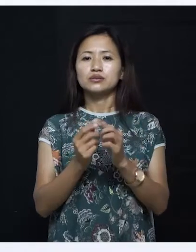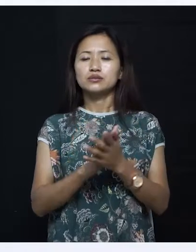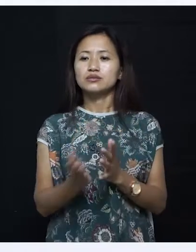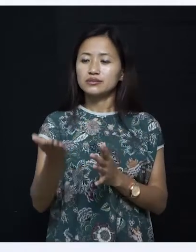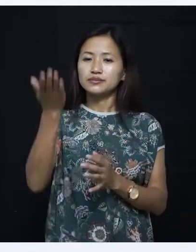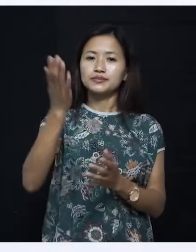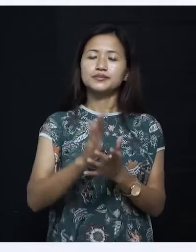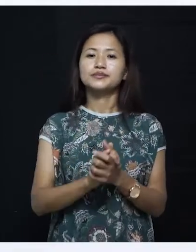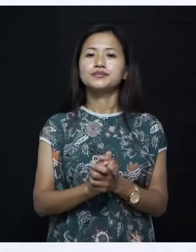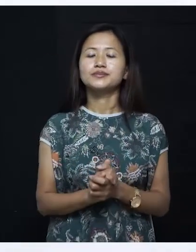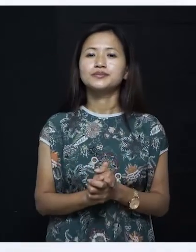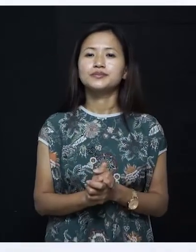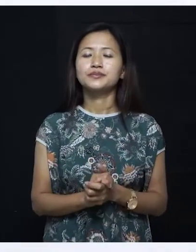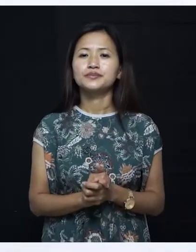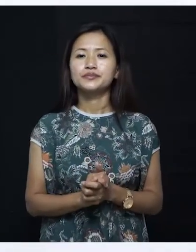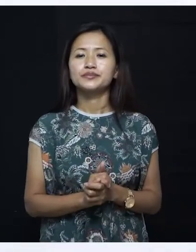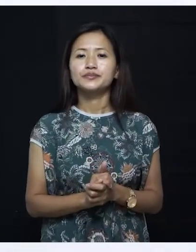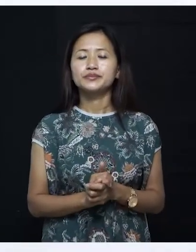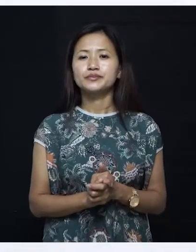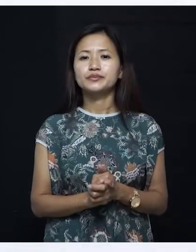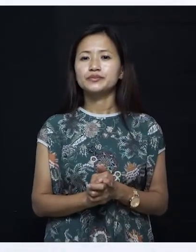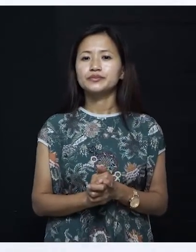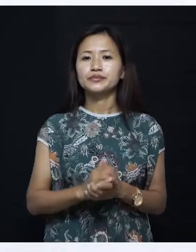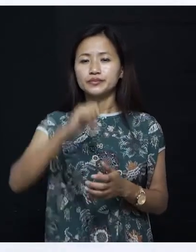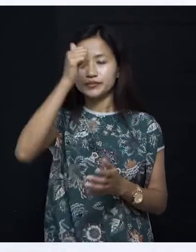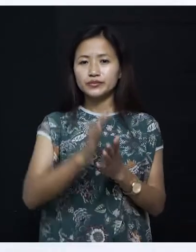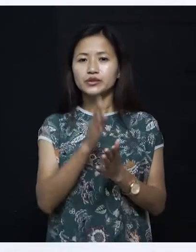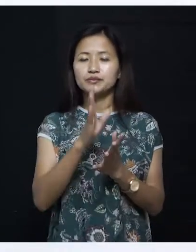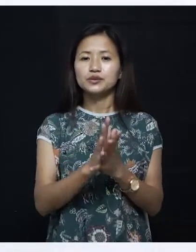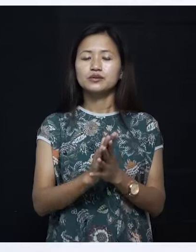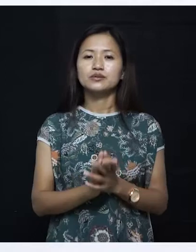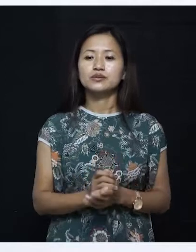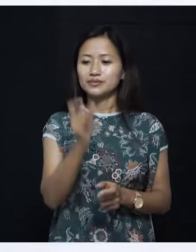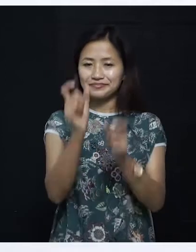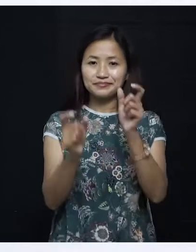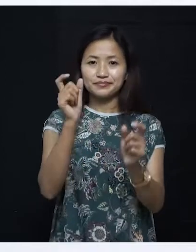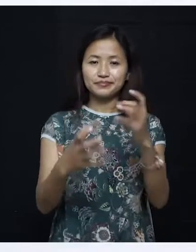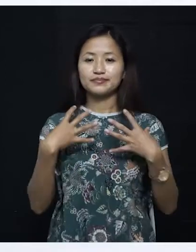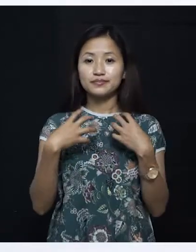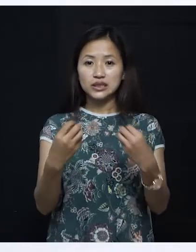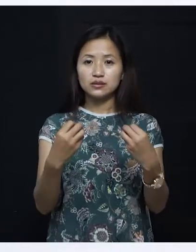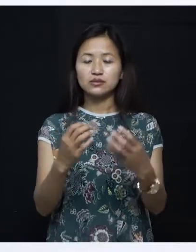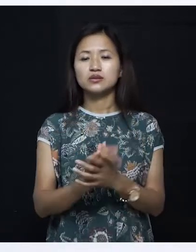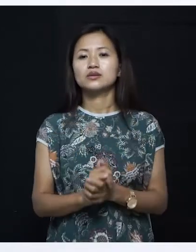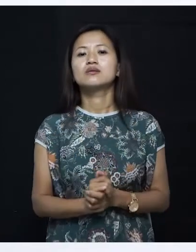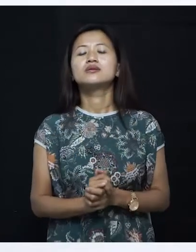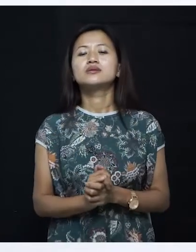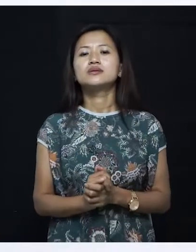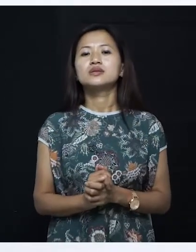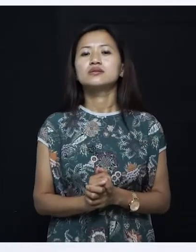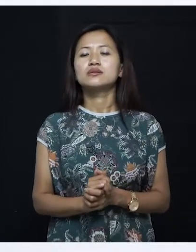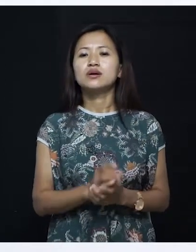increasing, okay? Industry in India is increasing because of the people's wants. Some will be to do with the